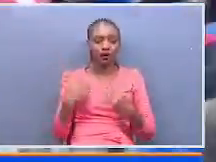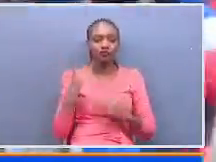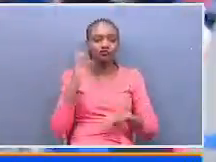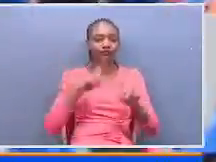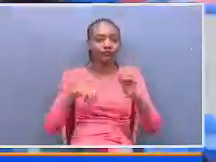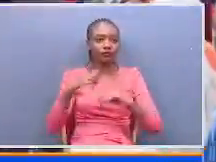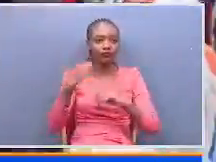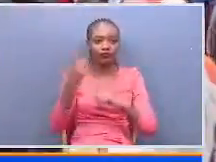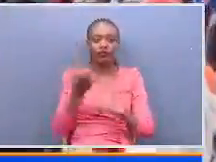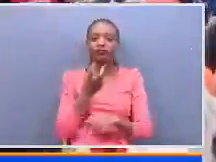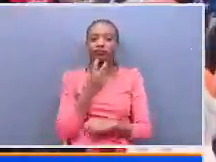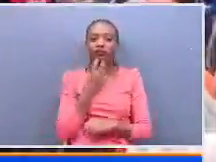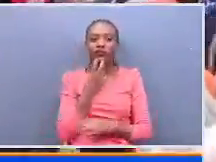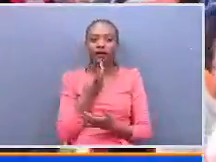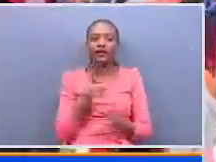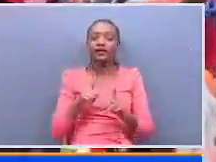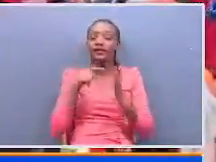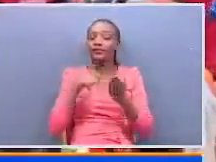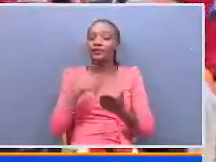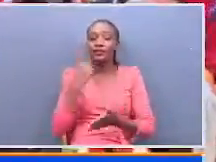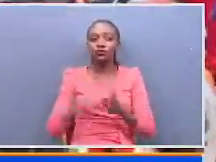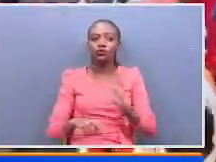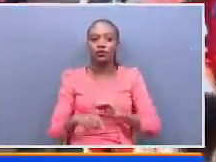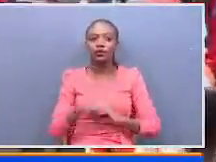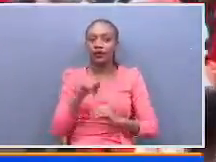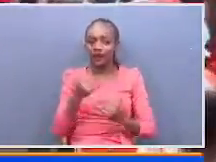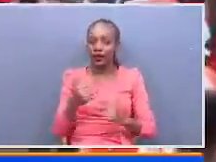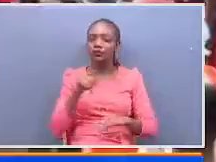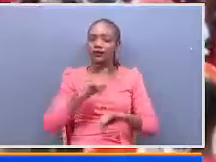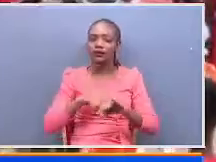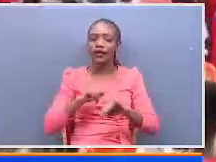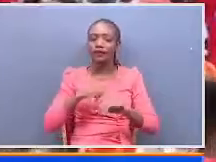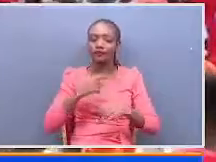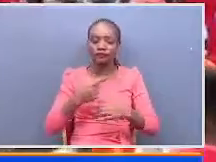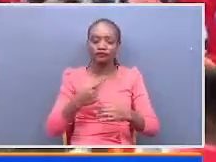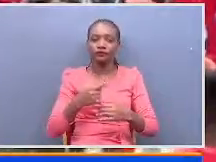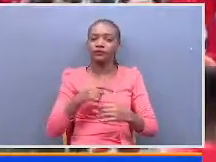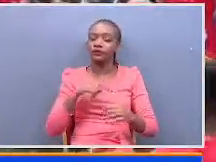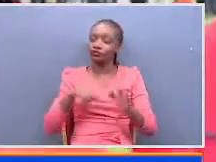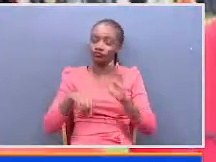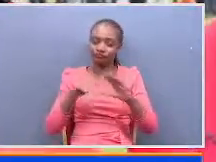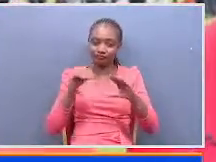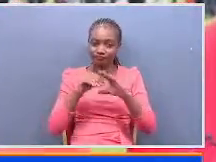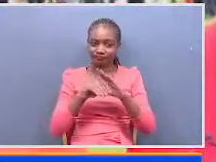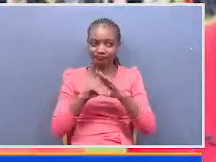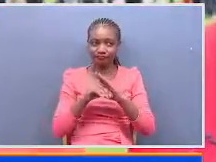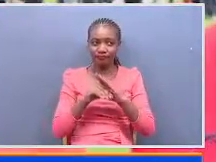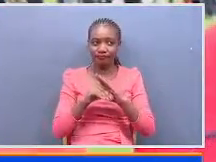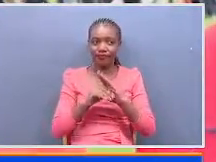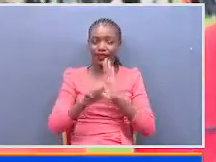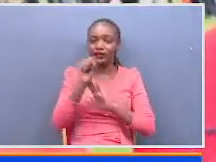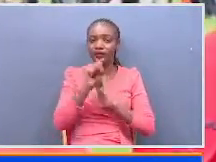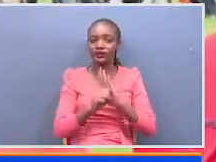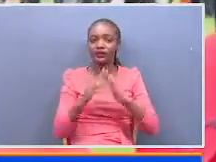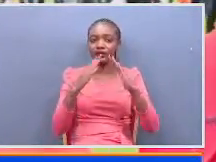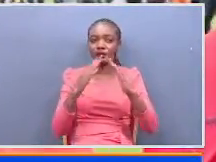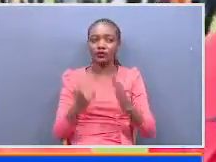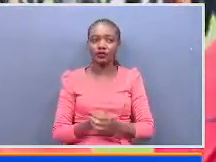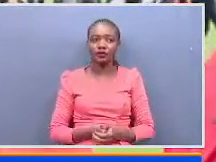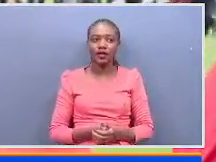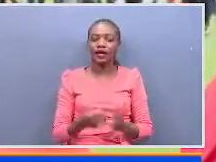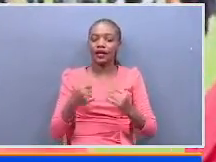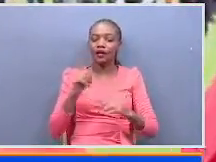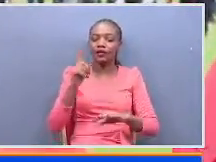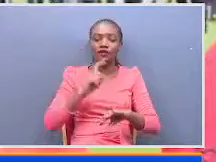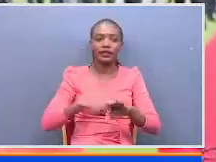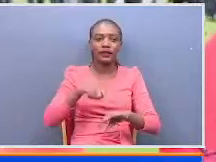general election, insisting that it was his moment to make his way to the house on the hill. Round hii, tuko na hakika,